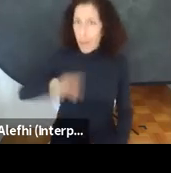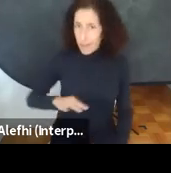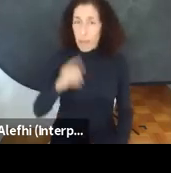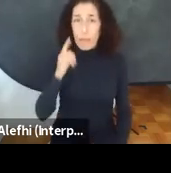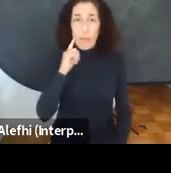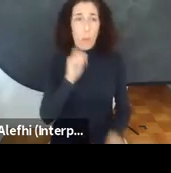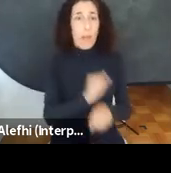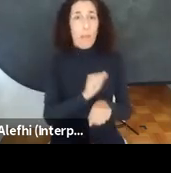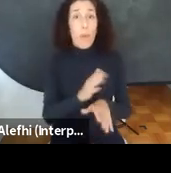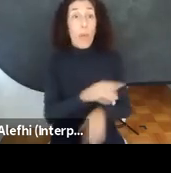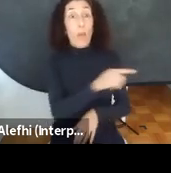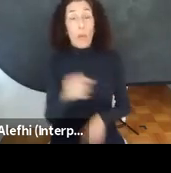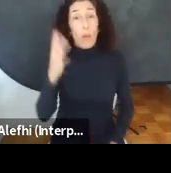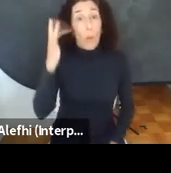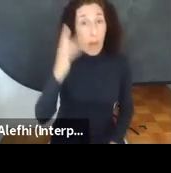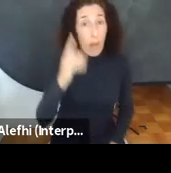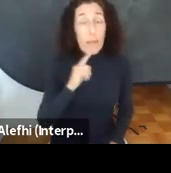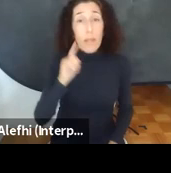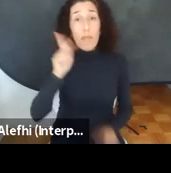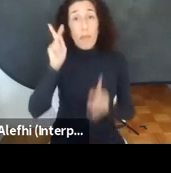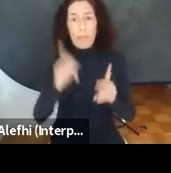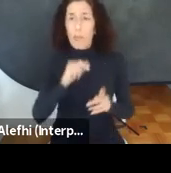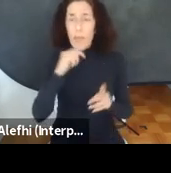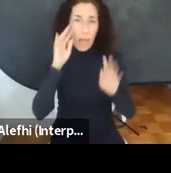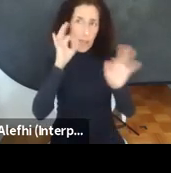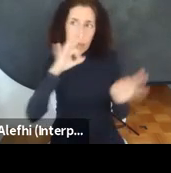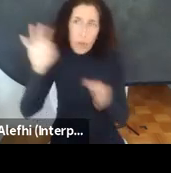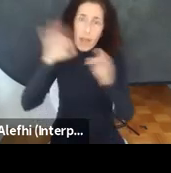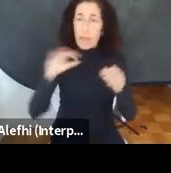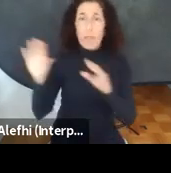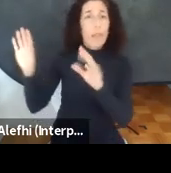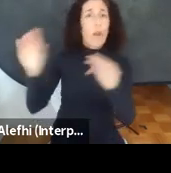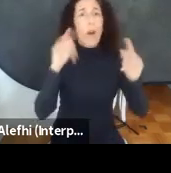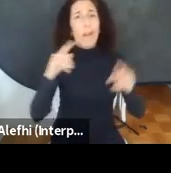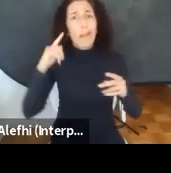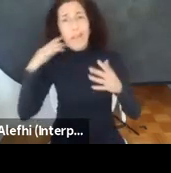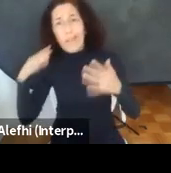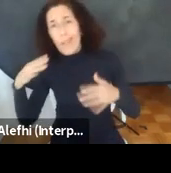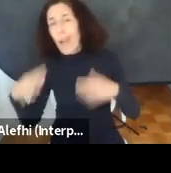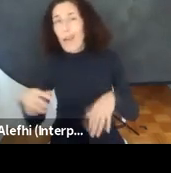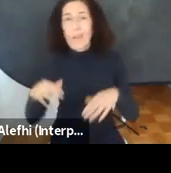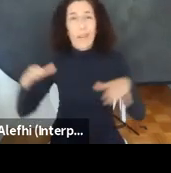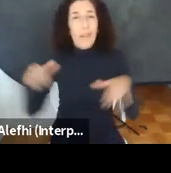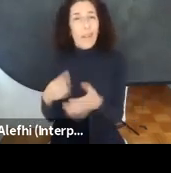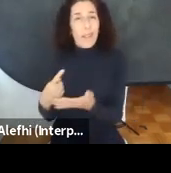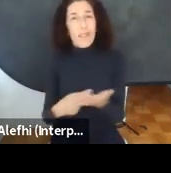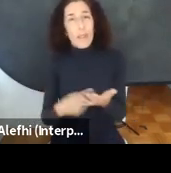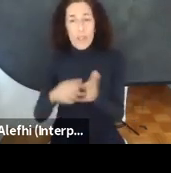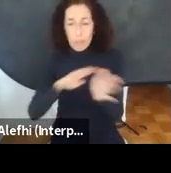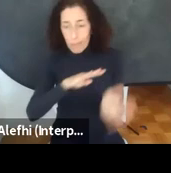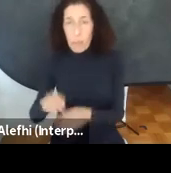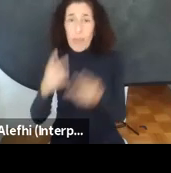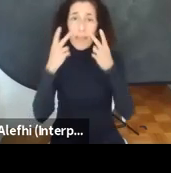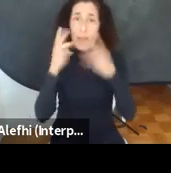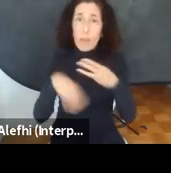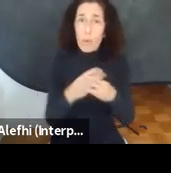deaf people are not distracted by sounds in the office. They're not distracted by the water cooler discussions. They see the world through their eyes, they